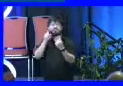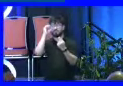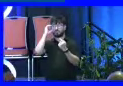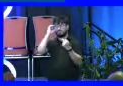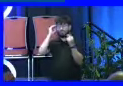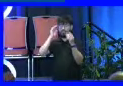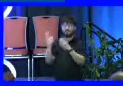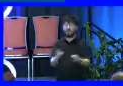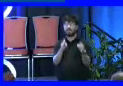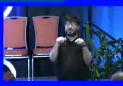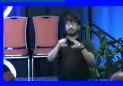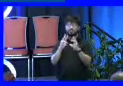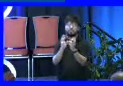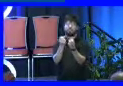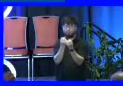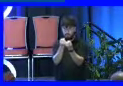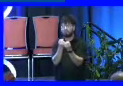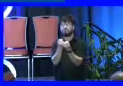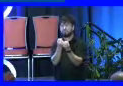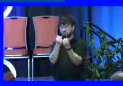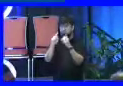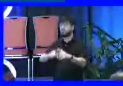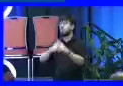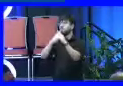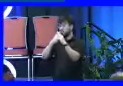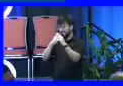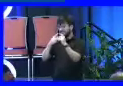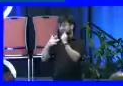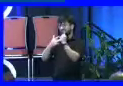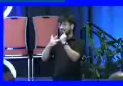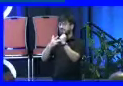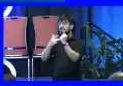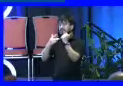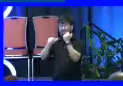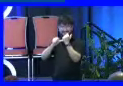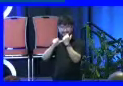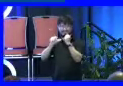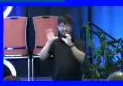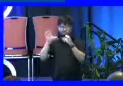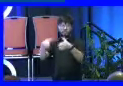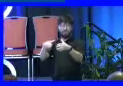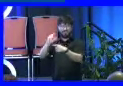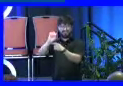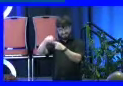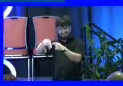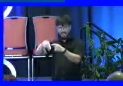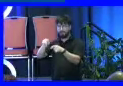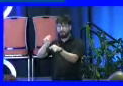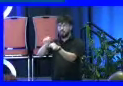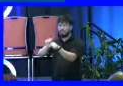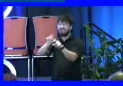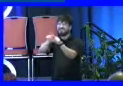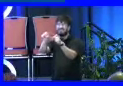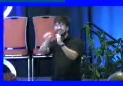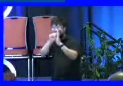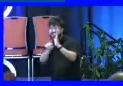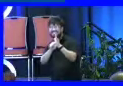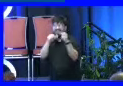this as a workshop. We'll start with the Technical Assistance Collaborative, or TAC, has learned from working with states and regions